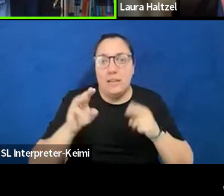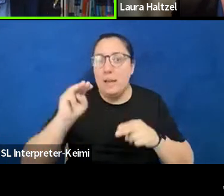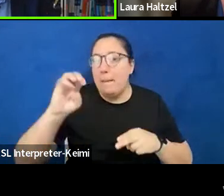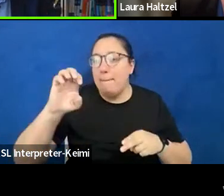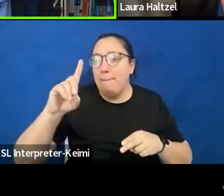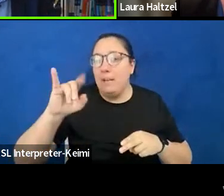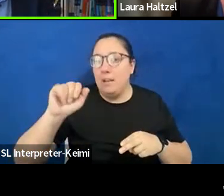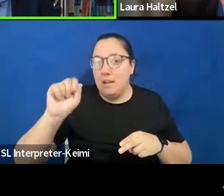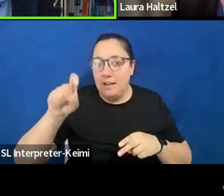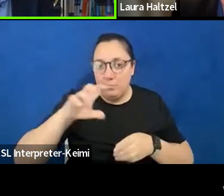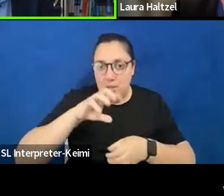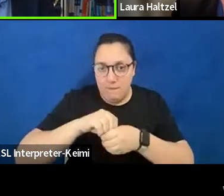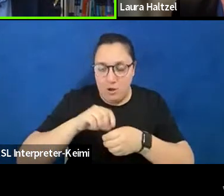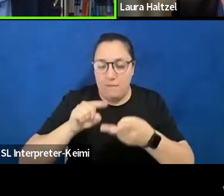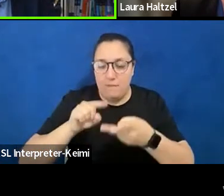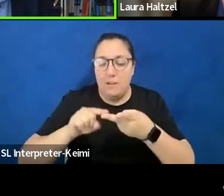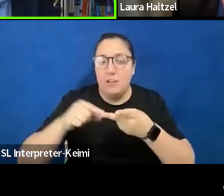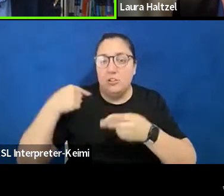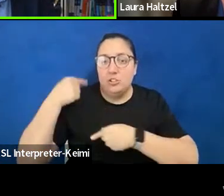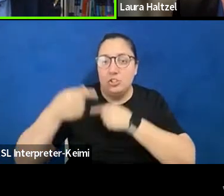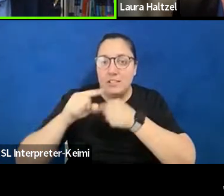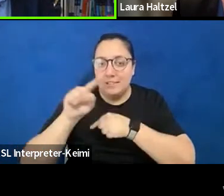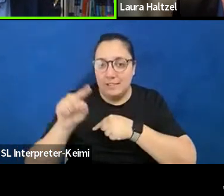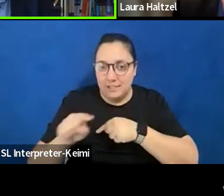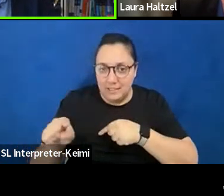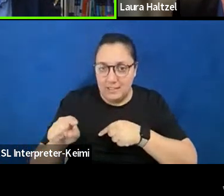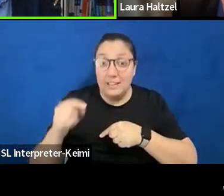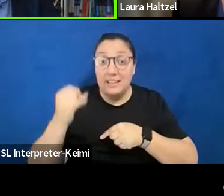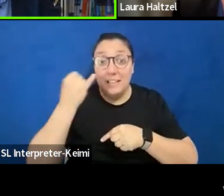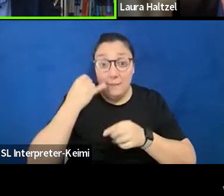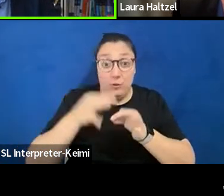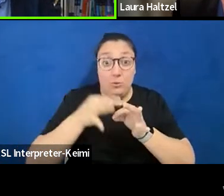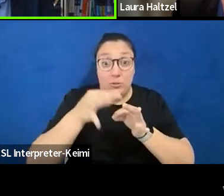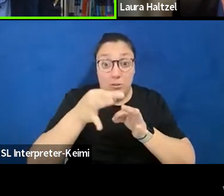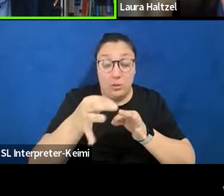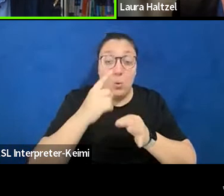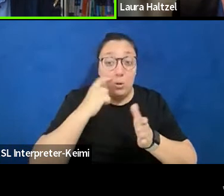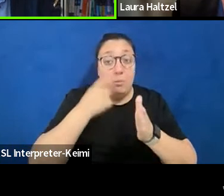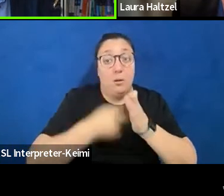Gen Z's got to get involved. Because again, the cost of delay just gets costlier.